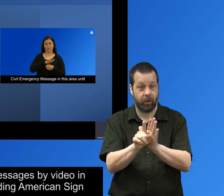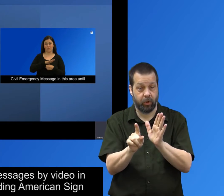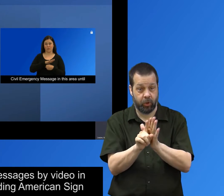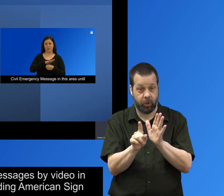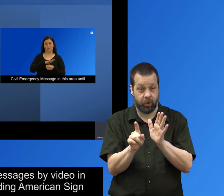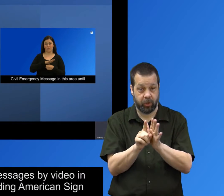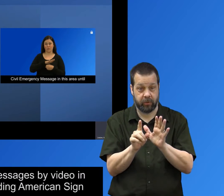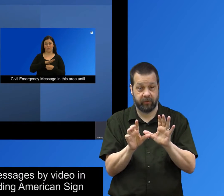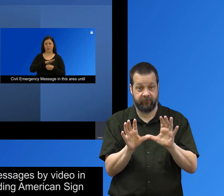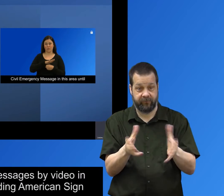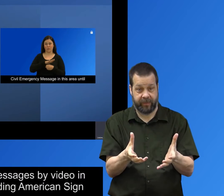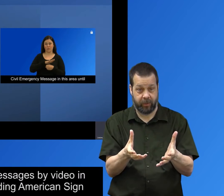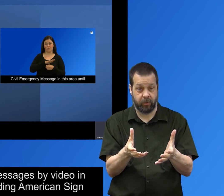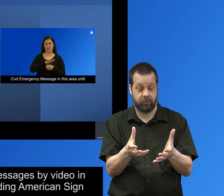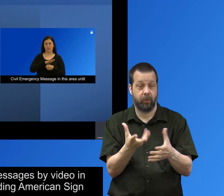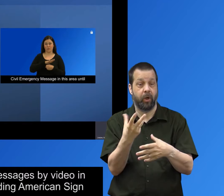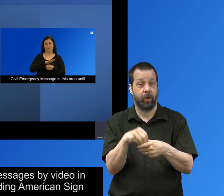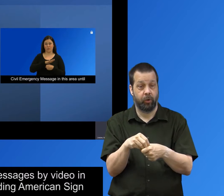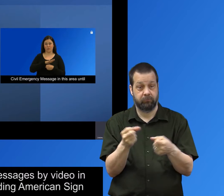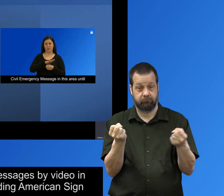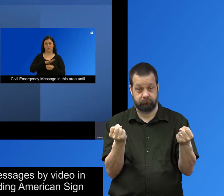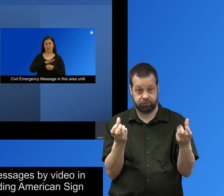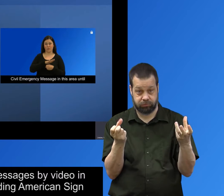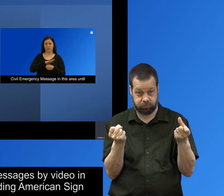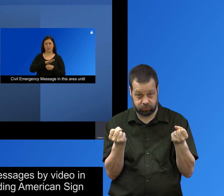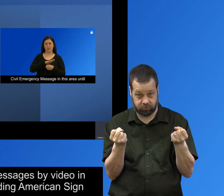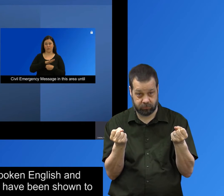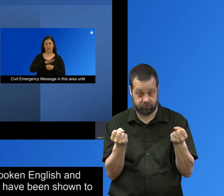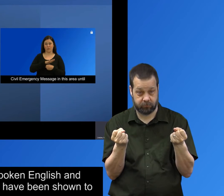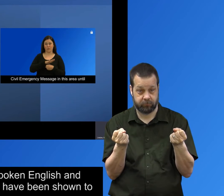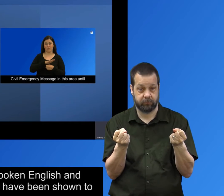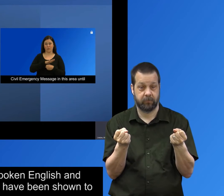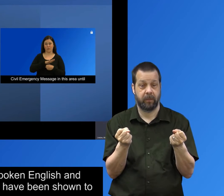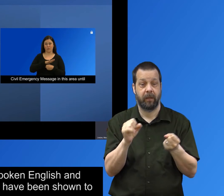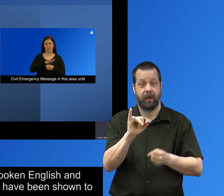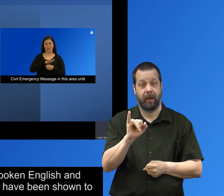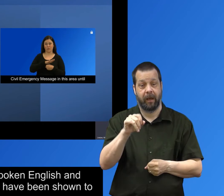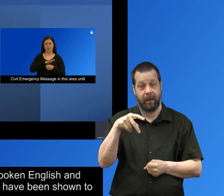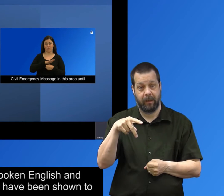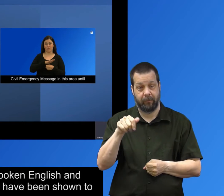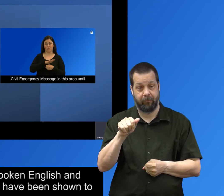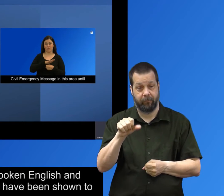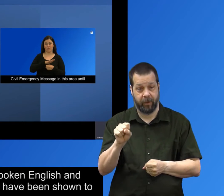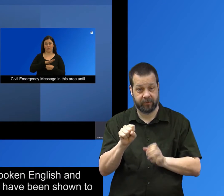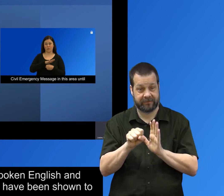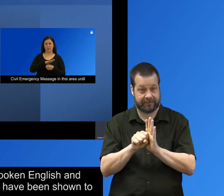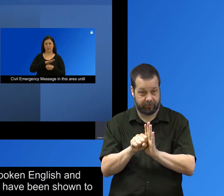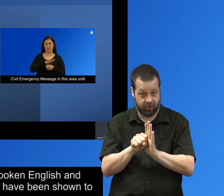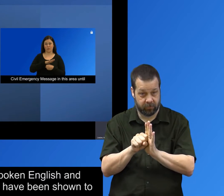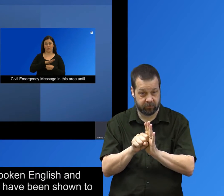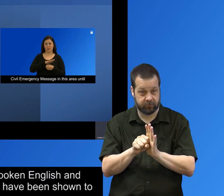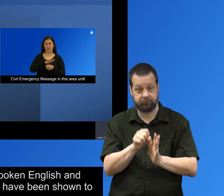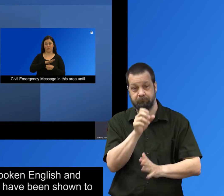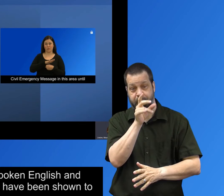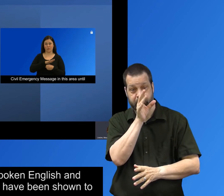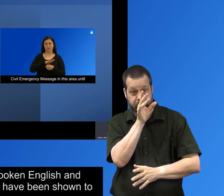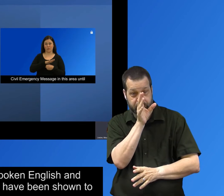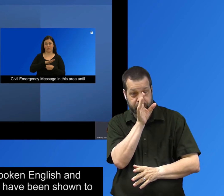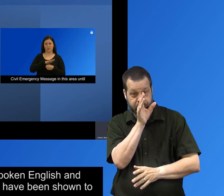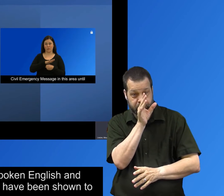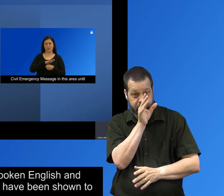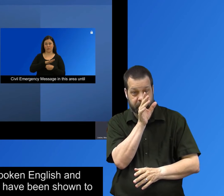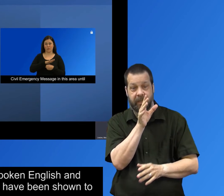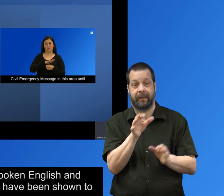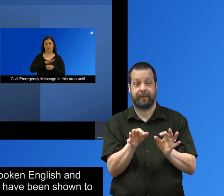video in multiple simultaneous formats, including American Sign Language, the Ipaws symbology,